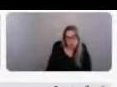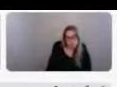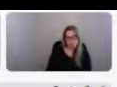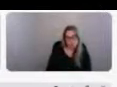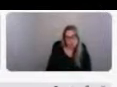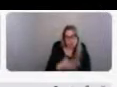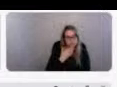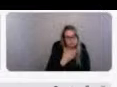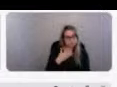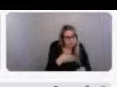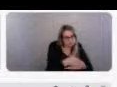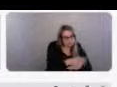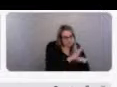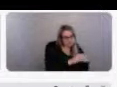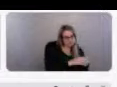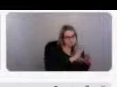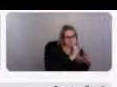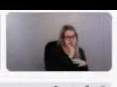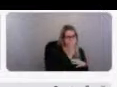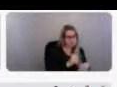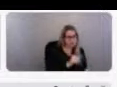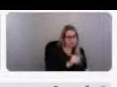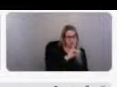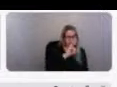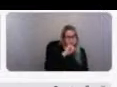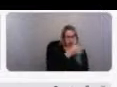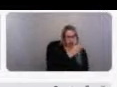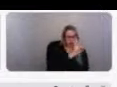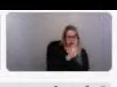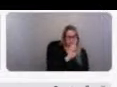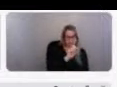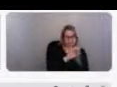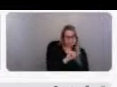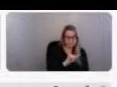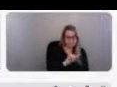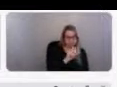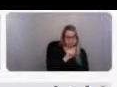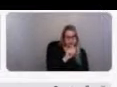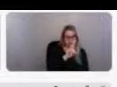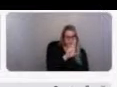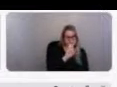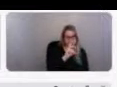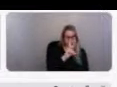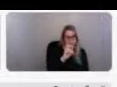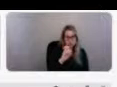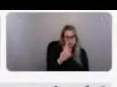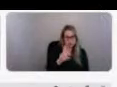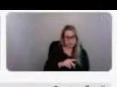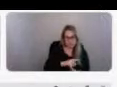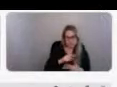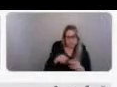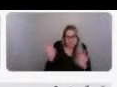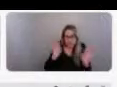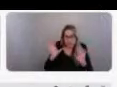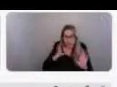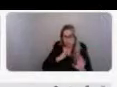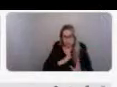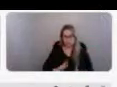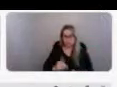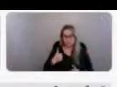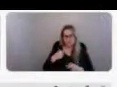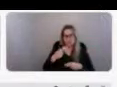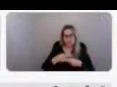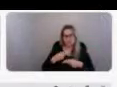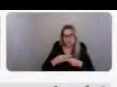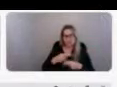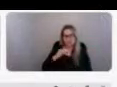thank you the next speaker is jeffrey tucker followed by anna sanchez navarro thank you hello commissioners my name is jeffrey tucker and i